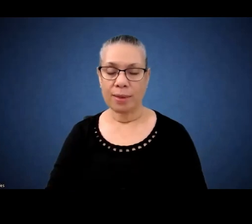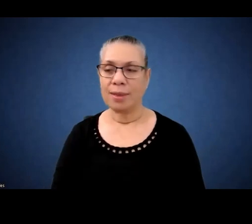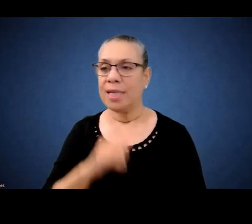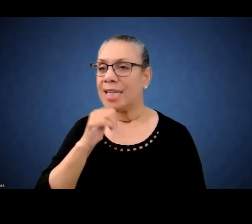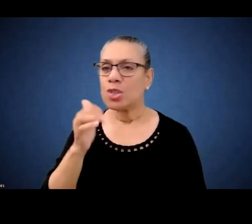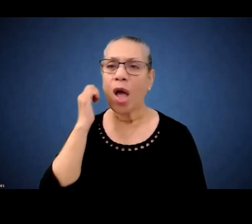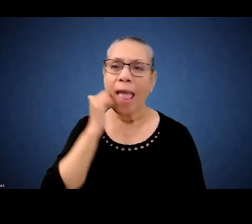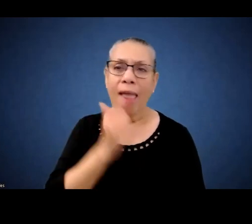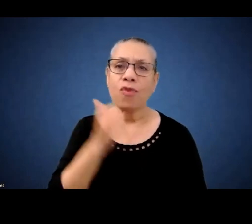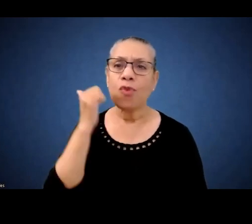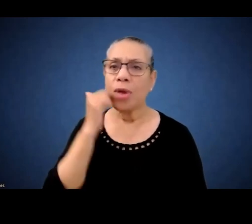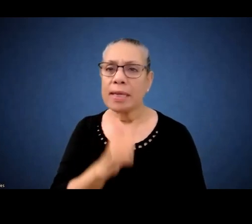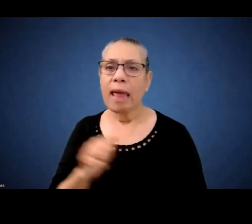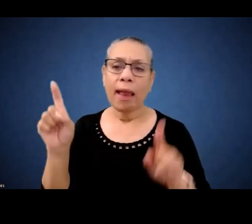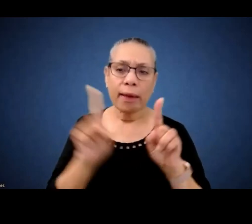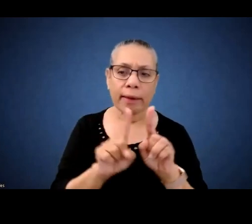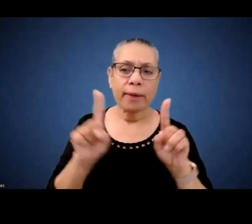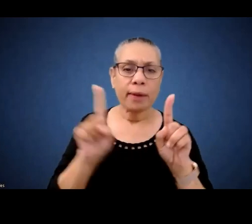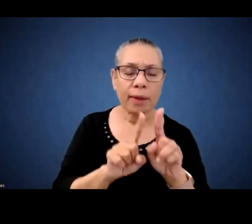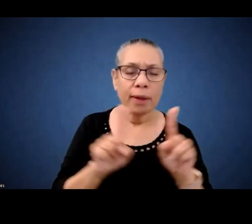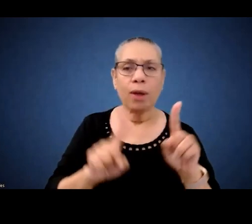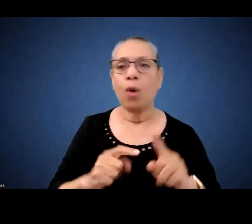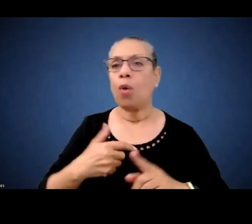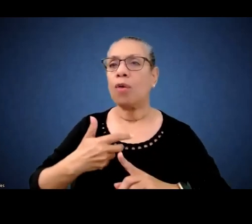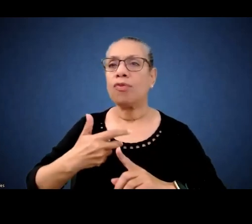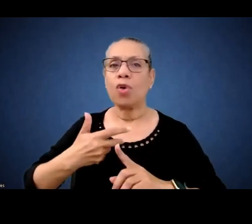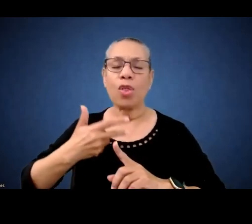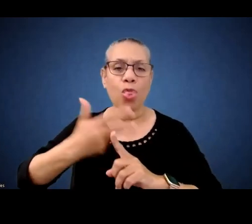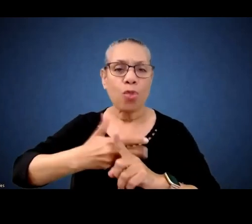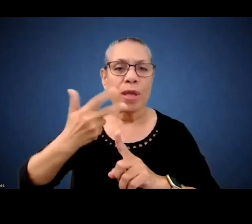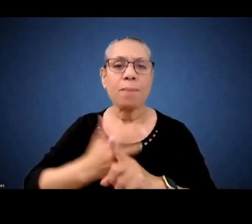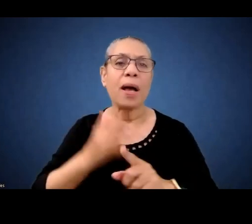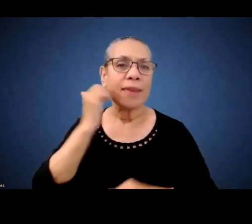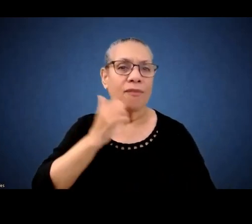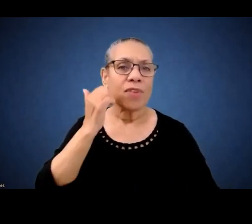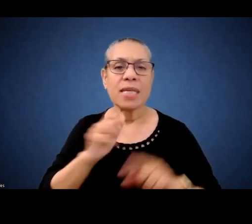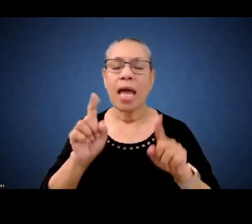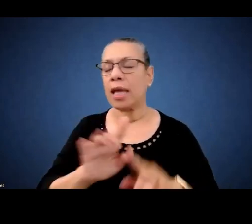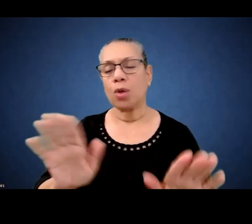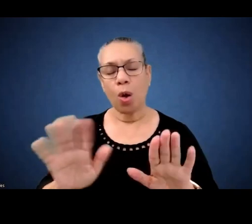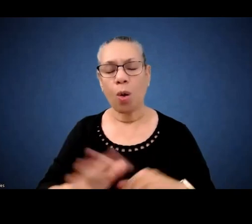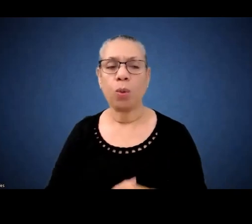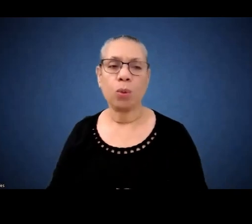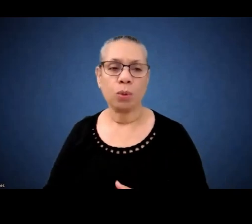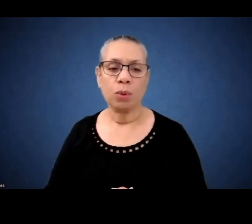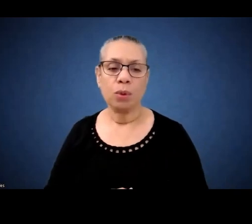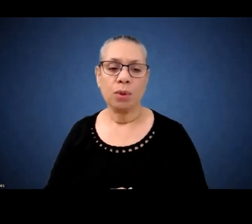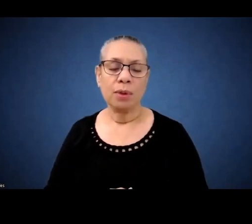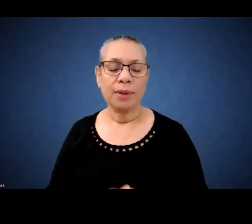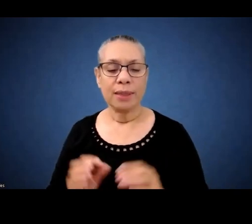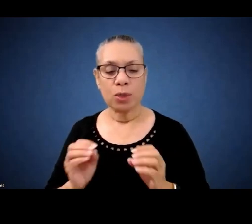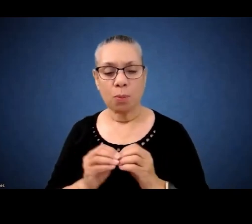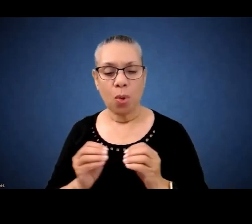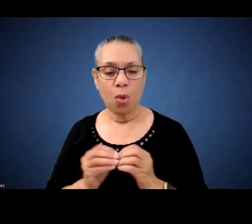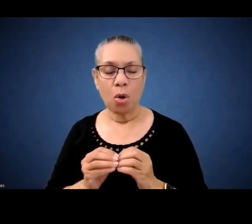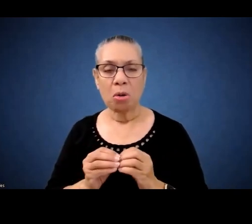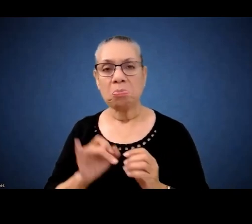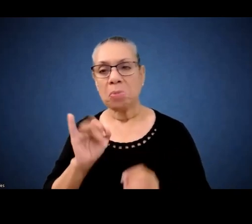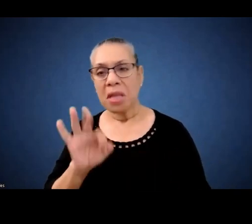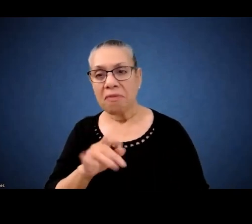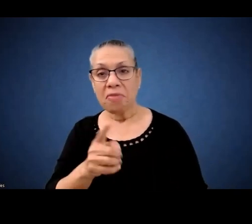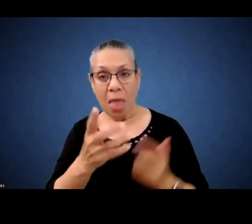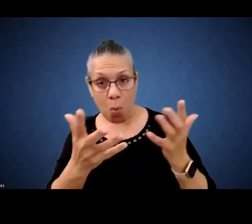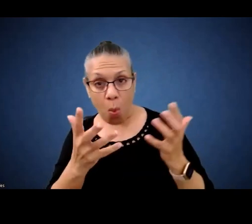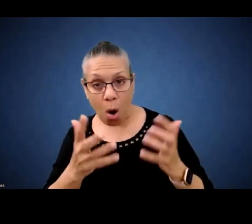daily mentoring. It's not a daily 3-month mentoring service that they're going to get. It's going to be more ad hoc. It's going to be